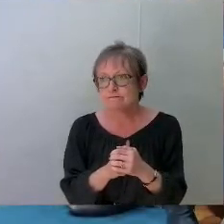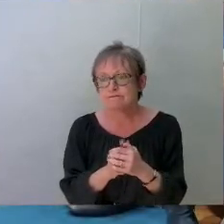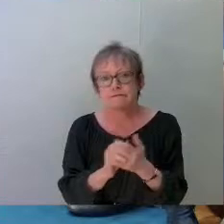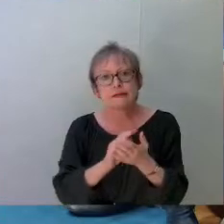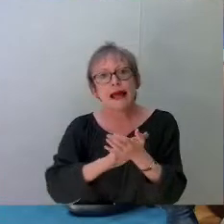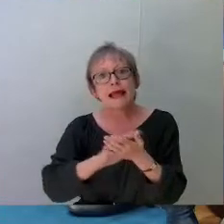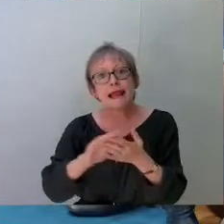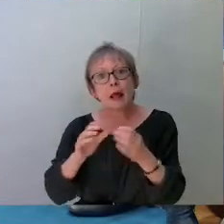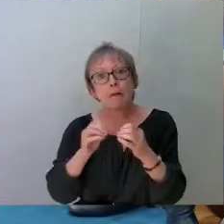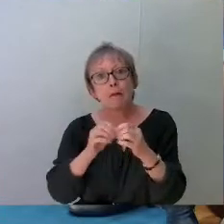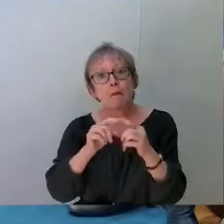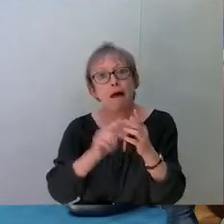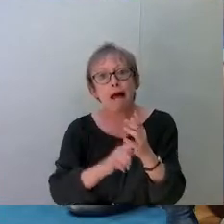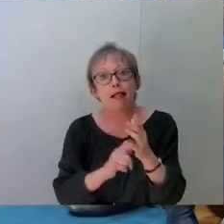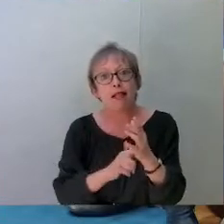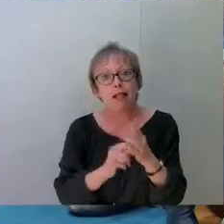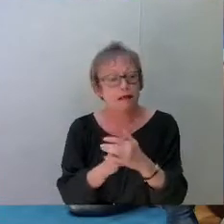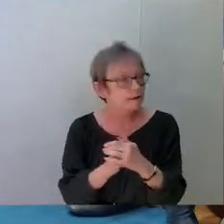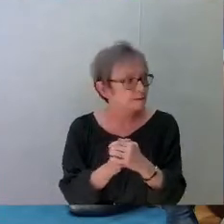Hayley Bell.